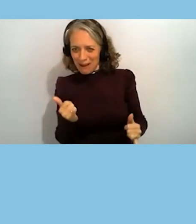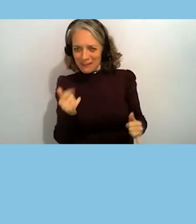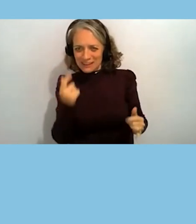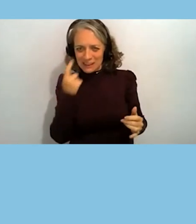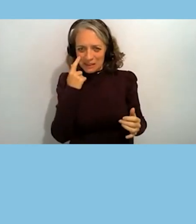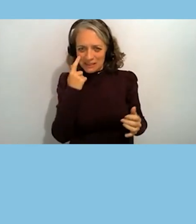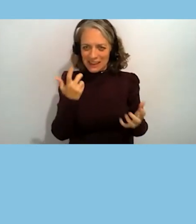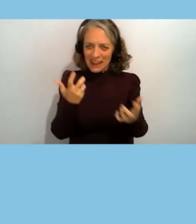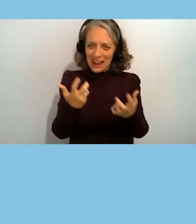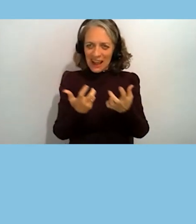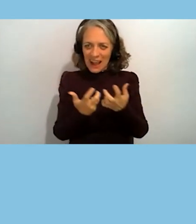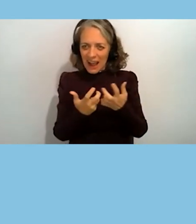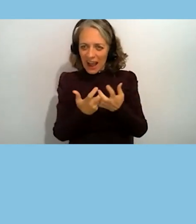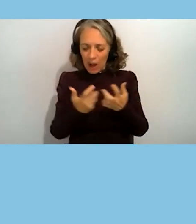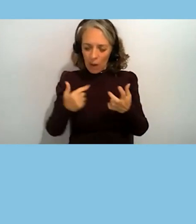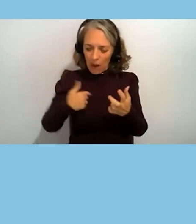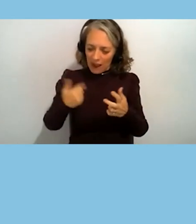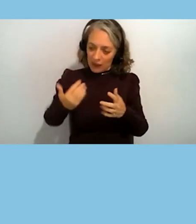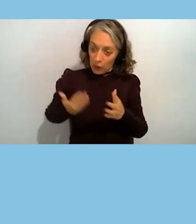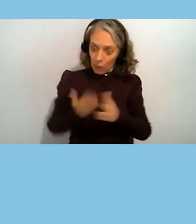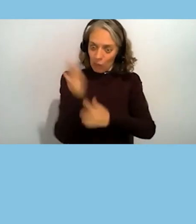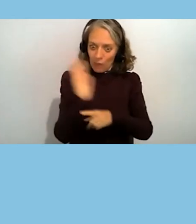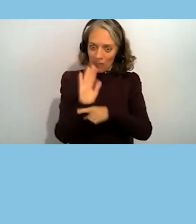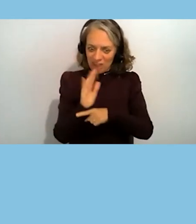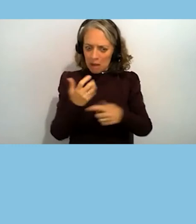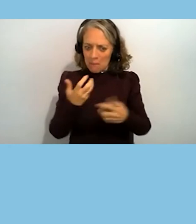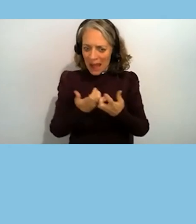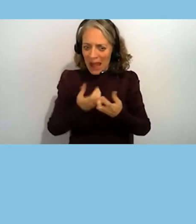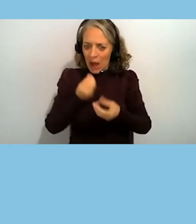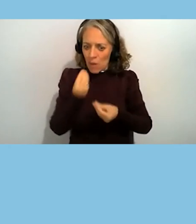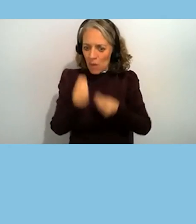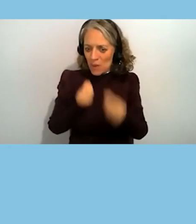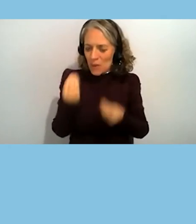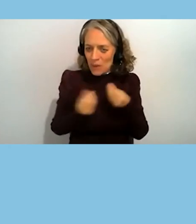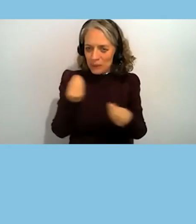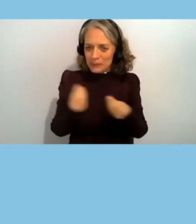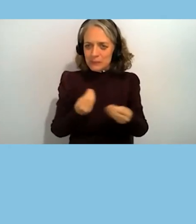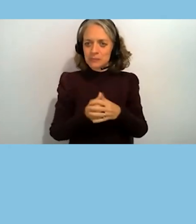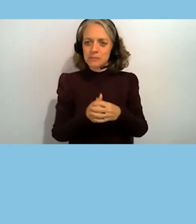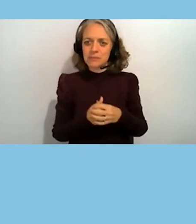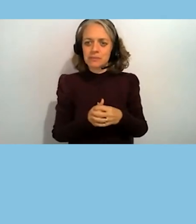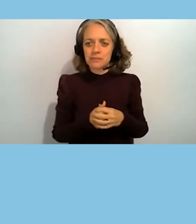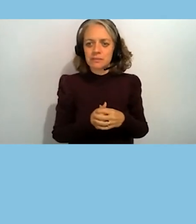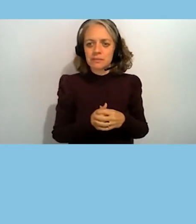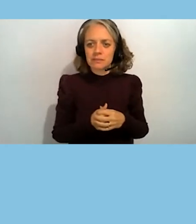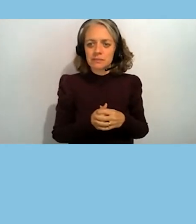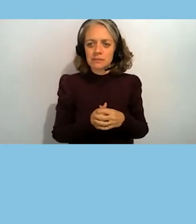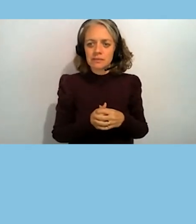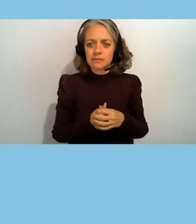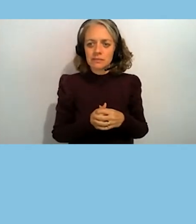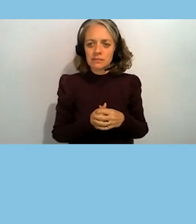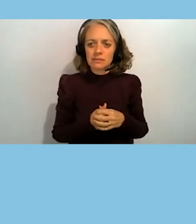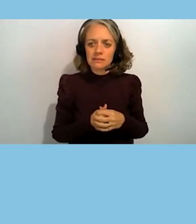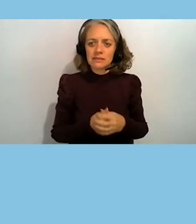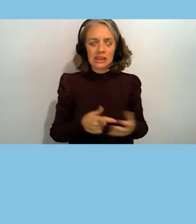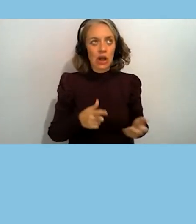of move through this film. So why captions? Like, why have